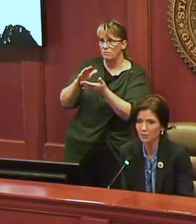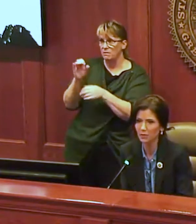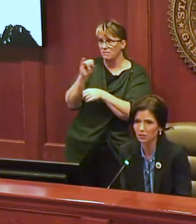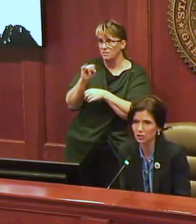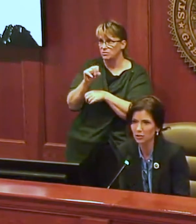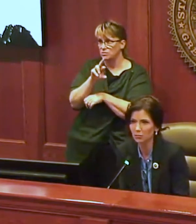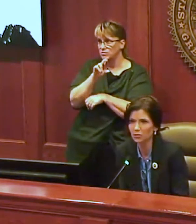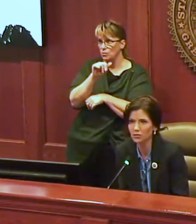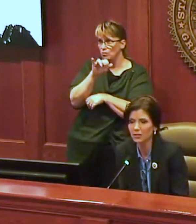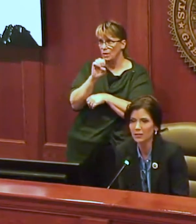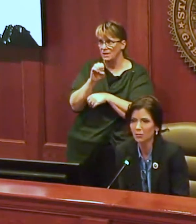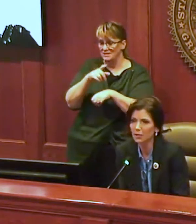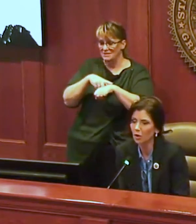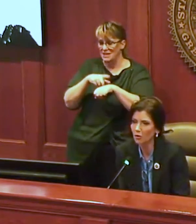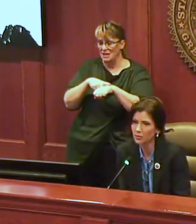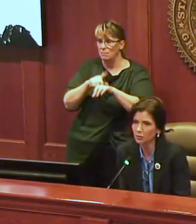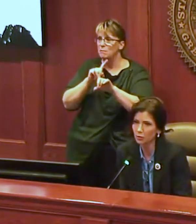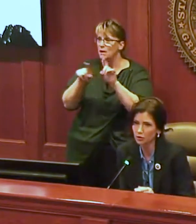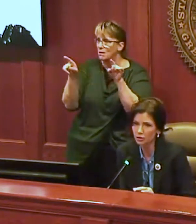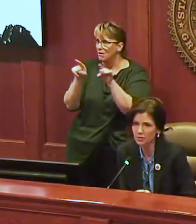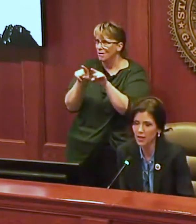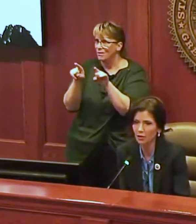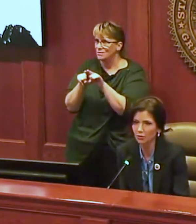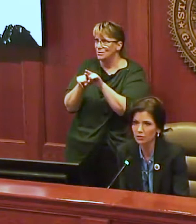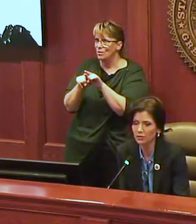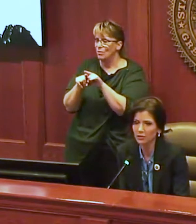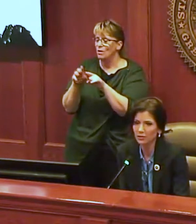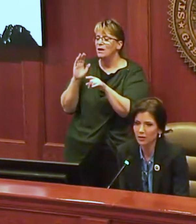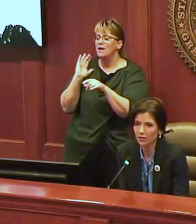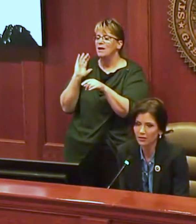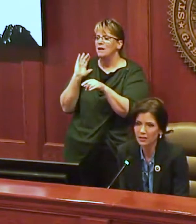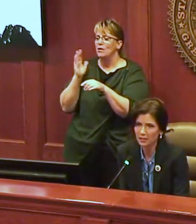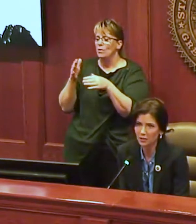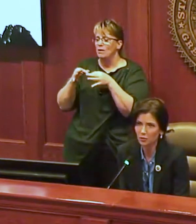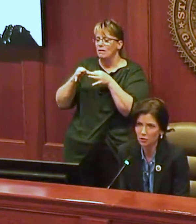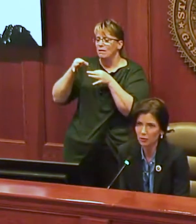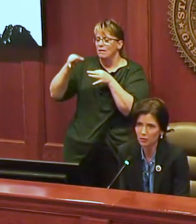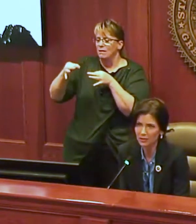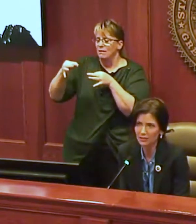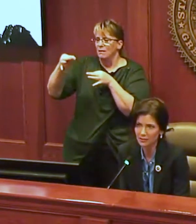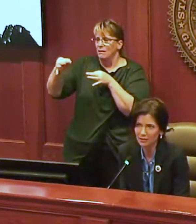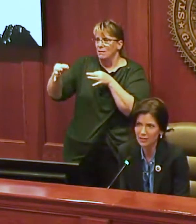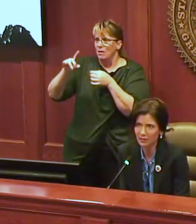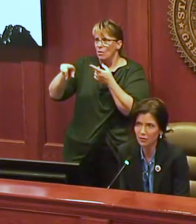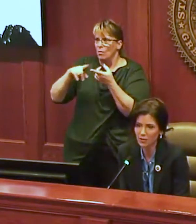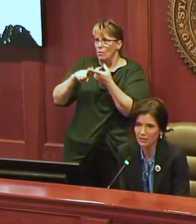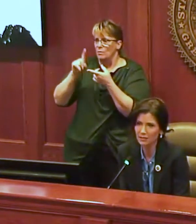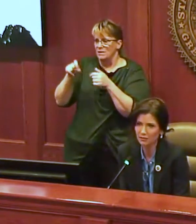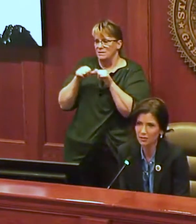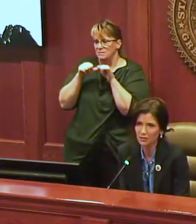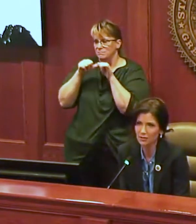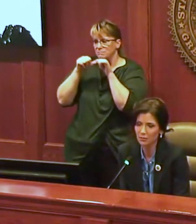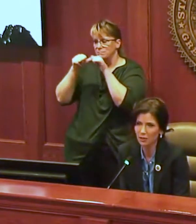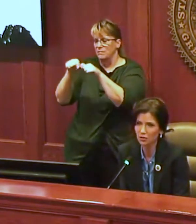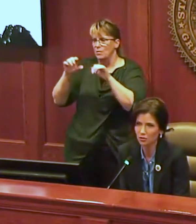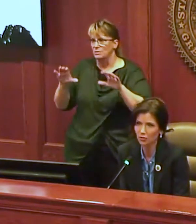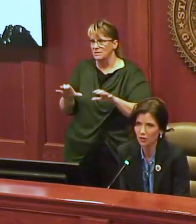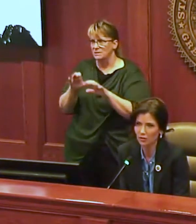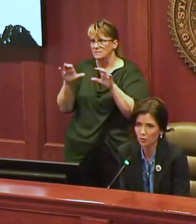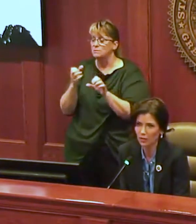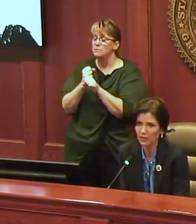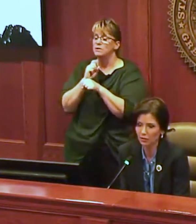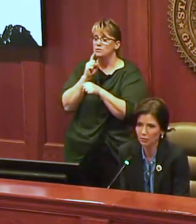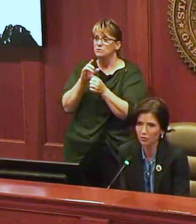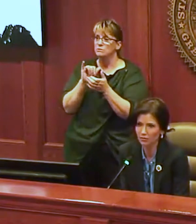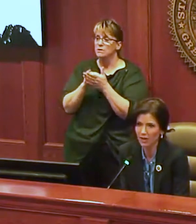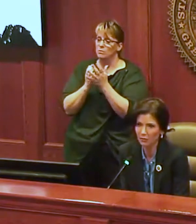and the population numbers, but it also pushes out the date to which we would need to sustain those activities to make sure